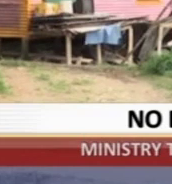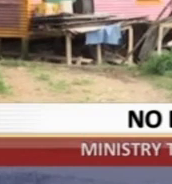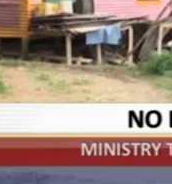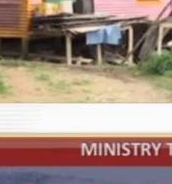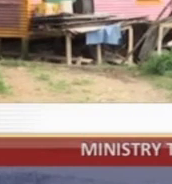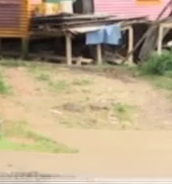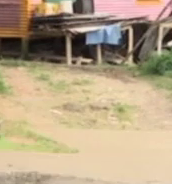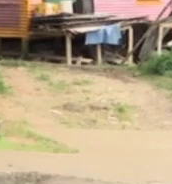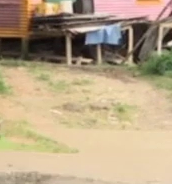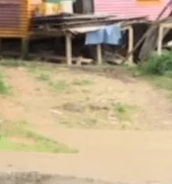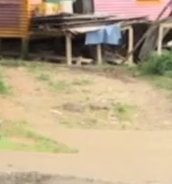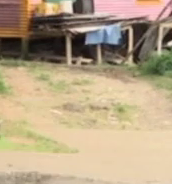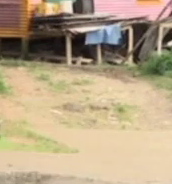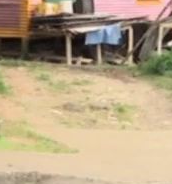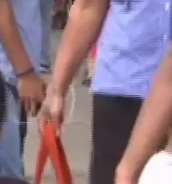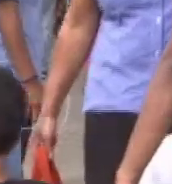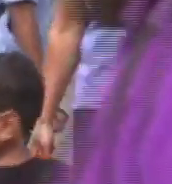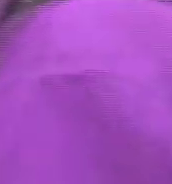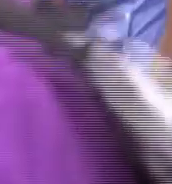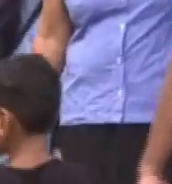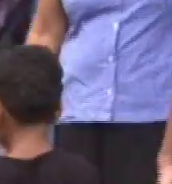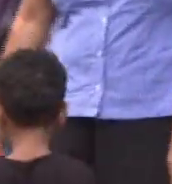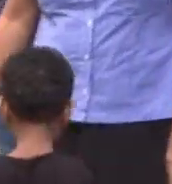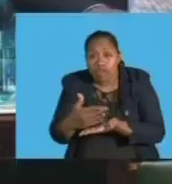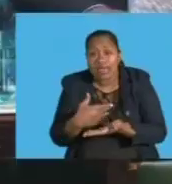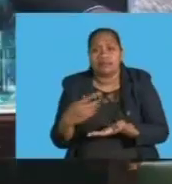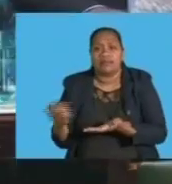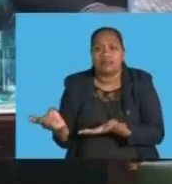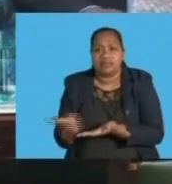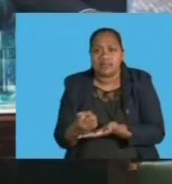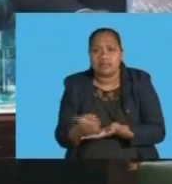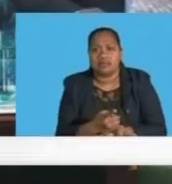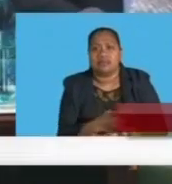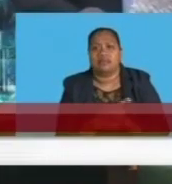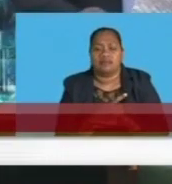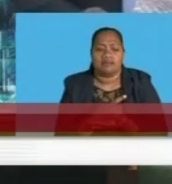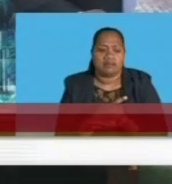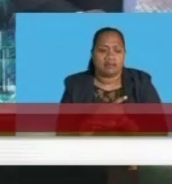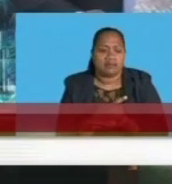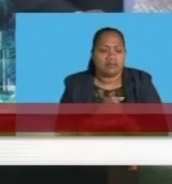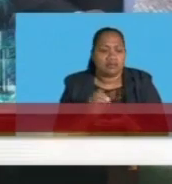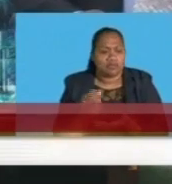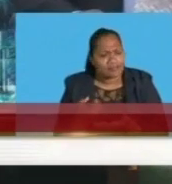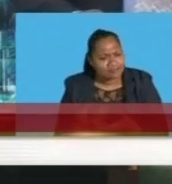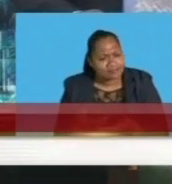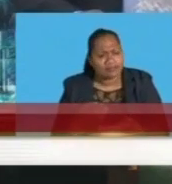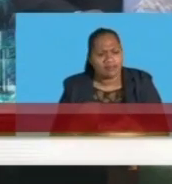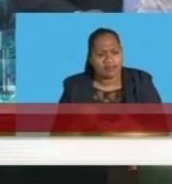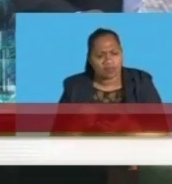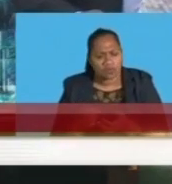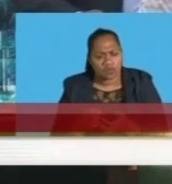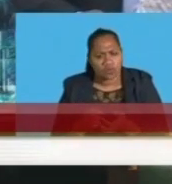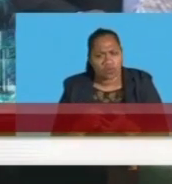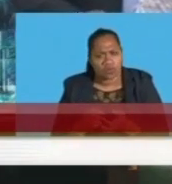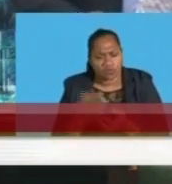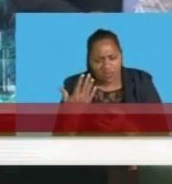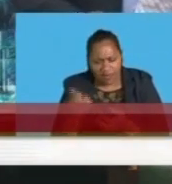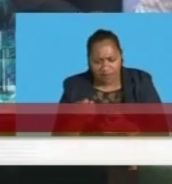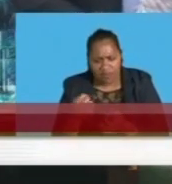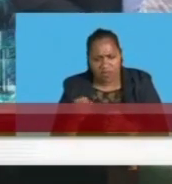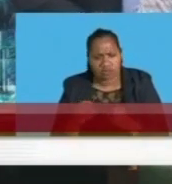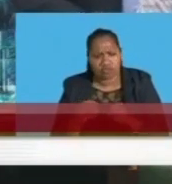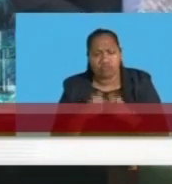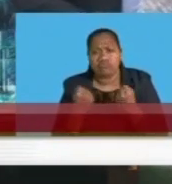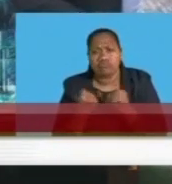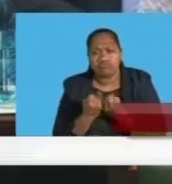include information on landlords and tenants. The ministry will be conducting socio-economic surveys with the assistance from